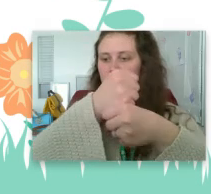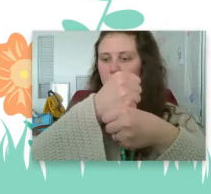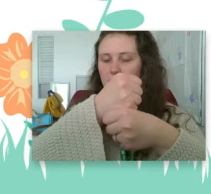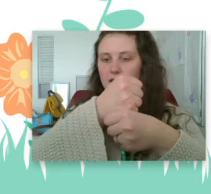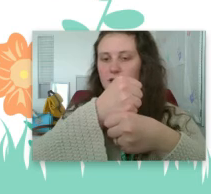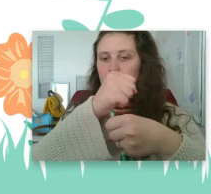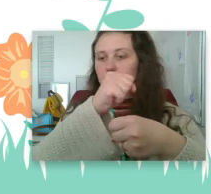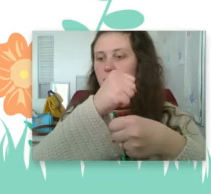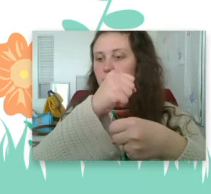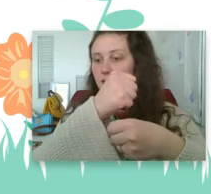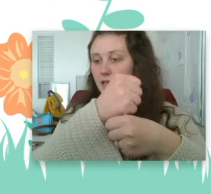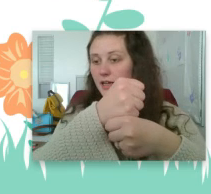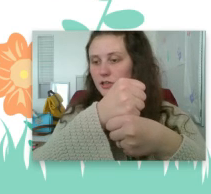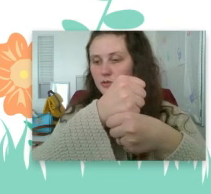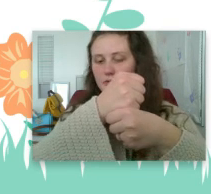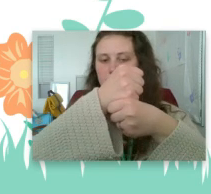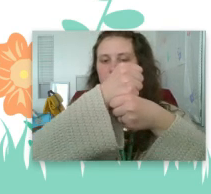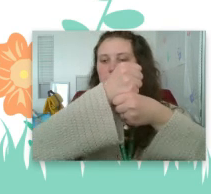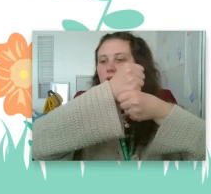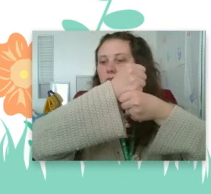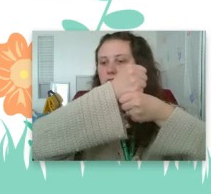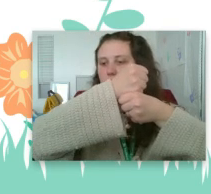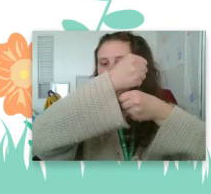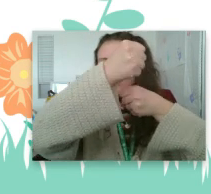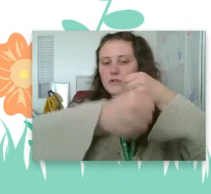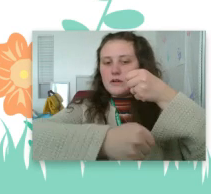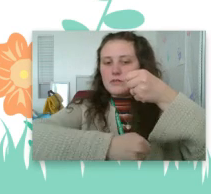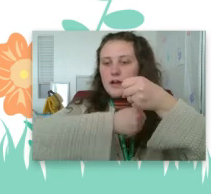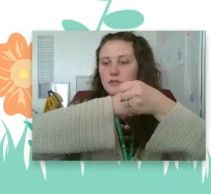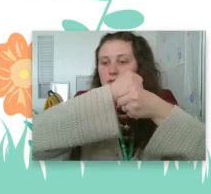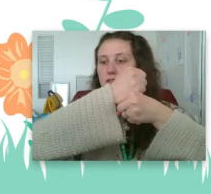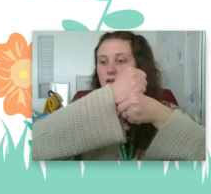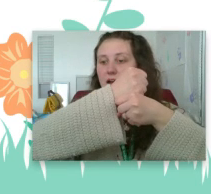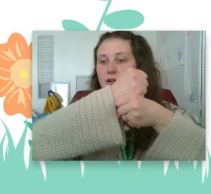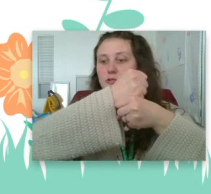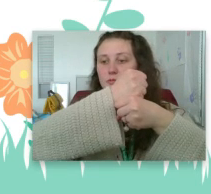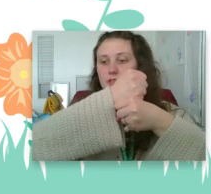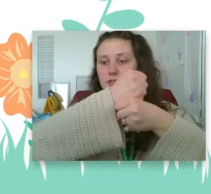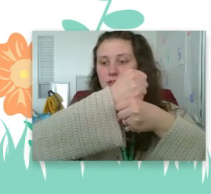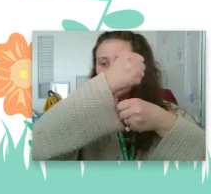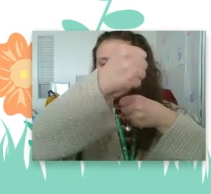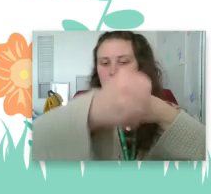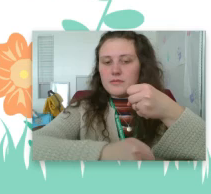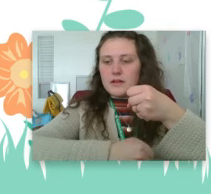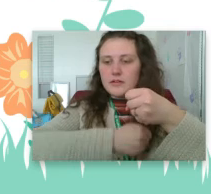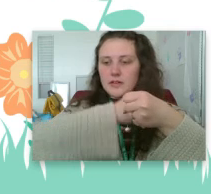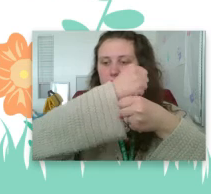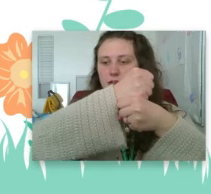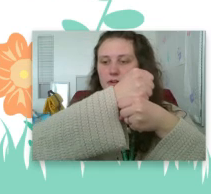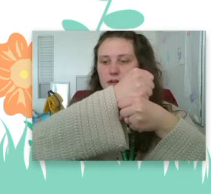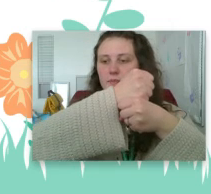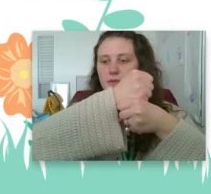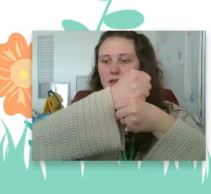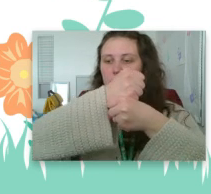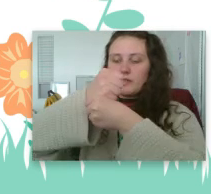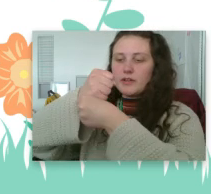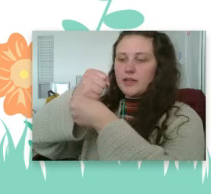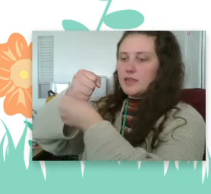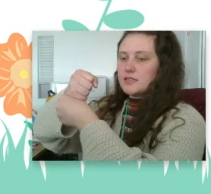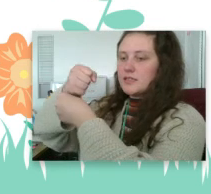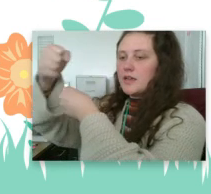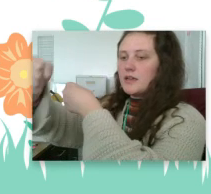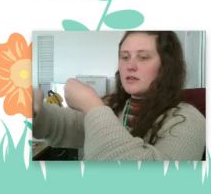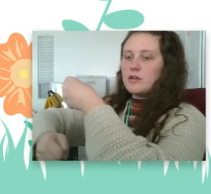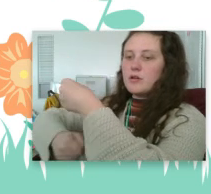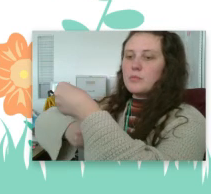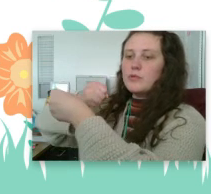2 fists. And then your dominant one, the hand that you would write with, is going to move around, outward, around your other hand, okay? Think